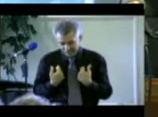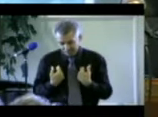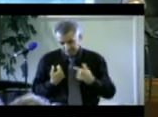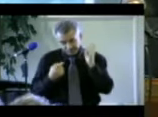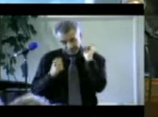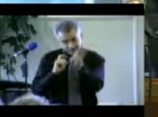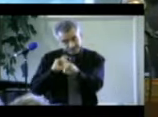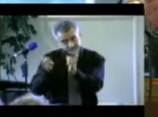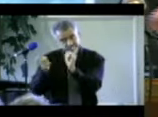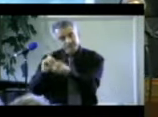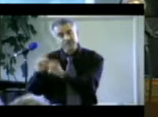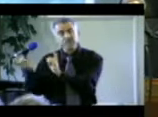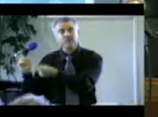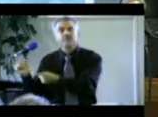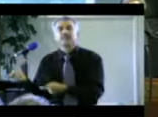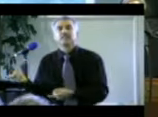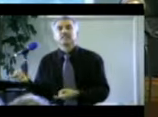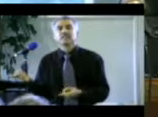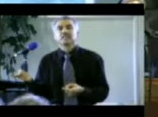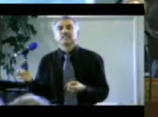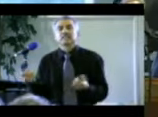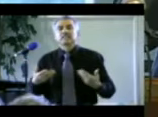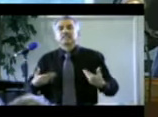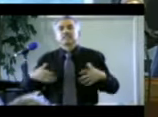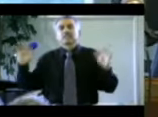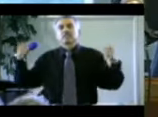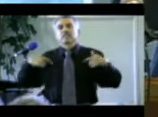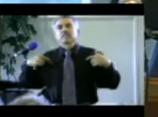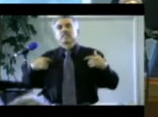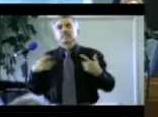give my body to whatever hardship it can be,